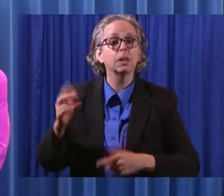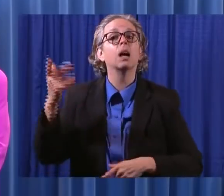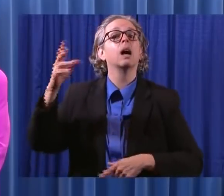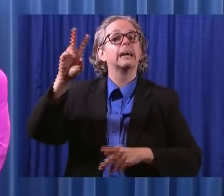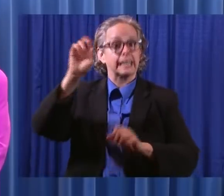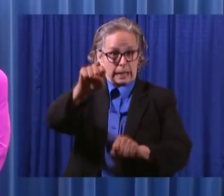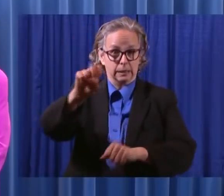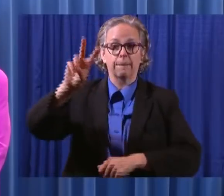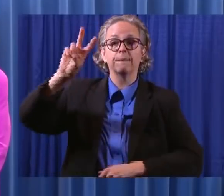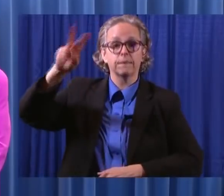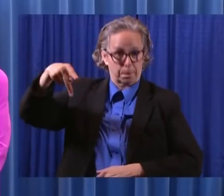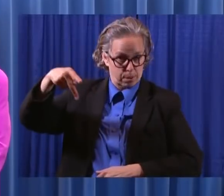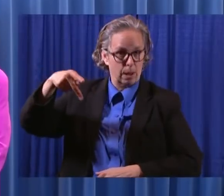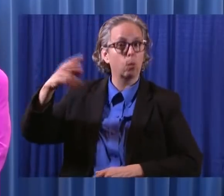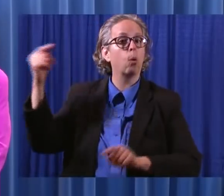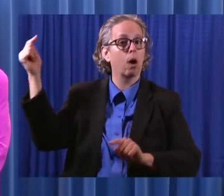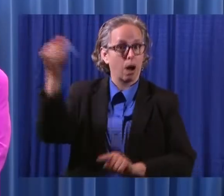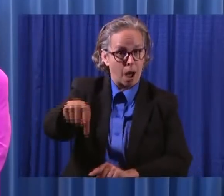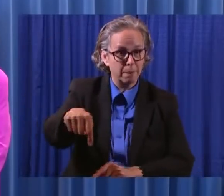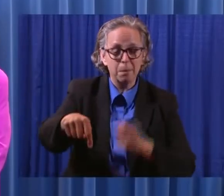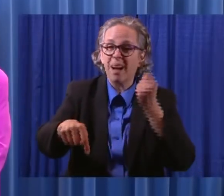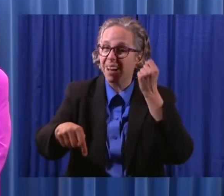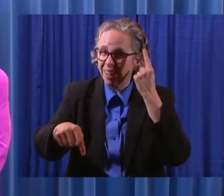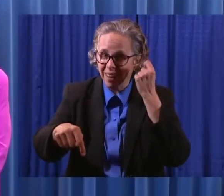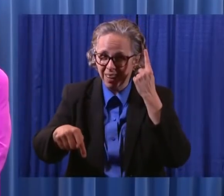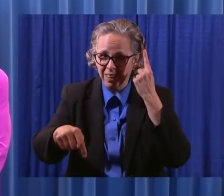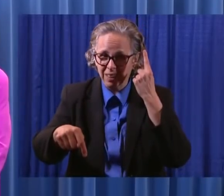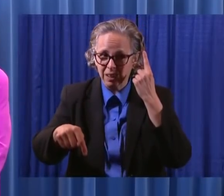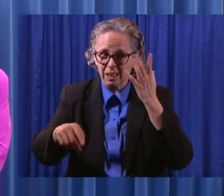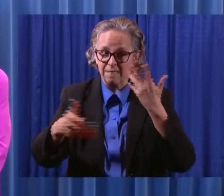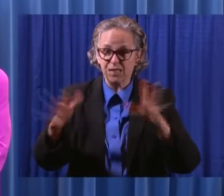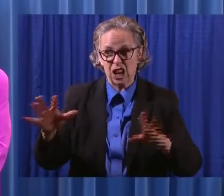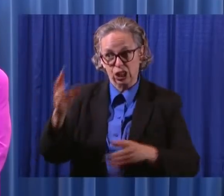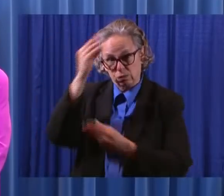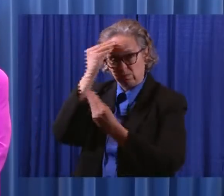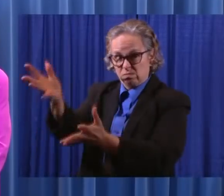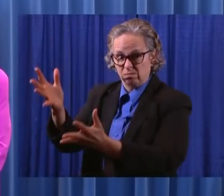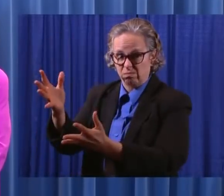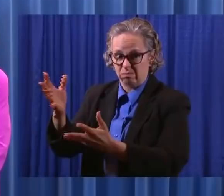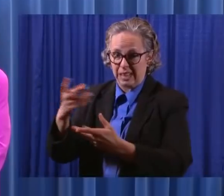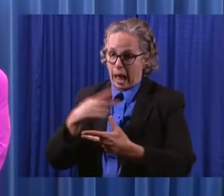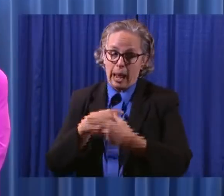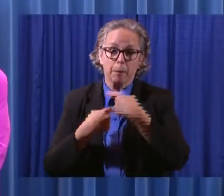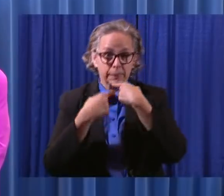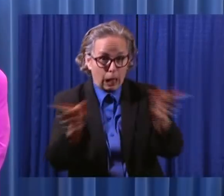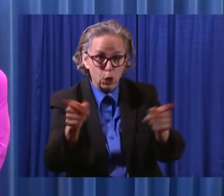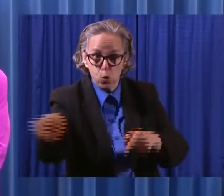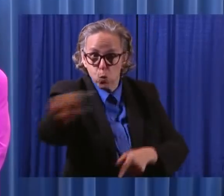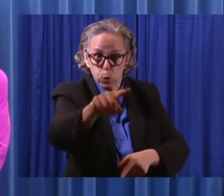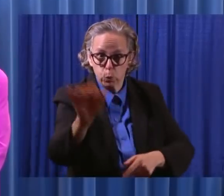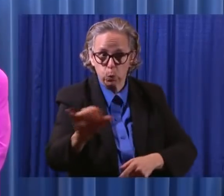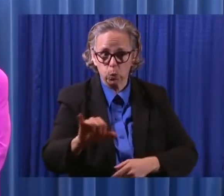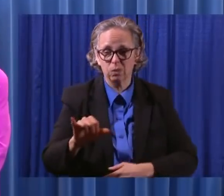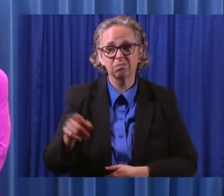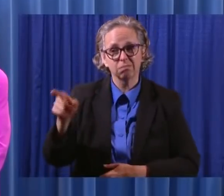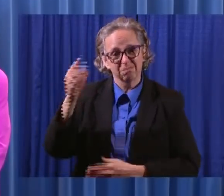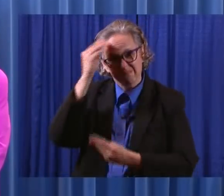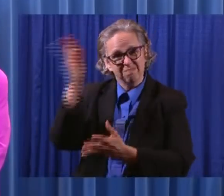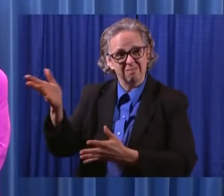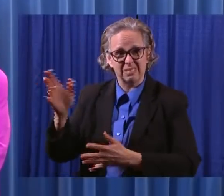tell you, as I've told him, that I think he's been stellar throughout